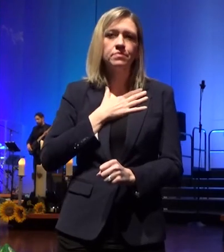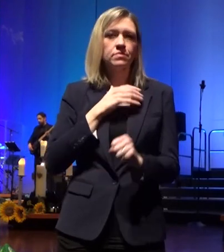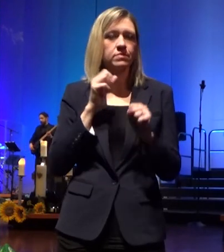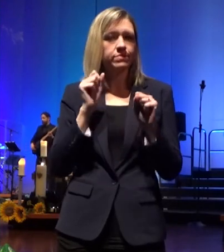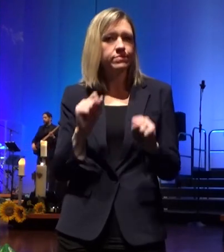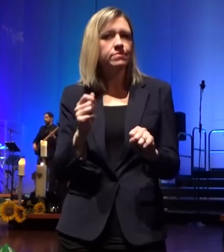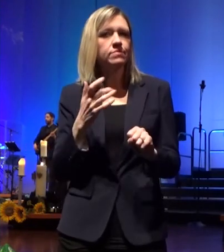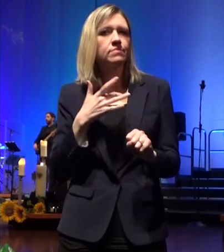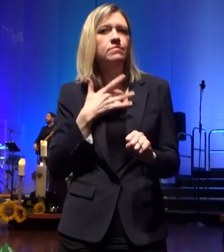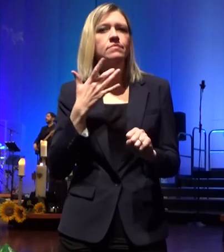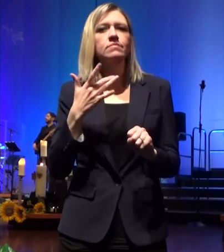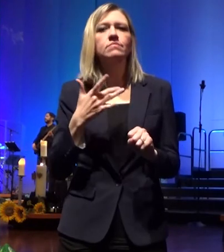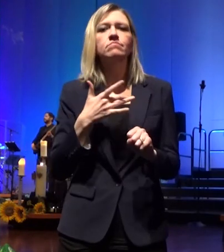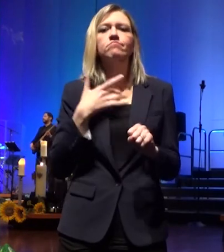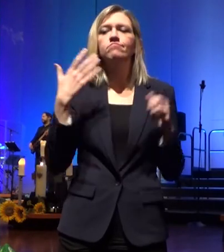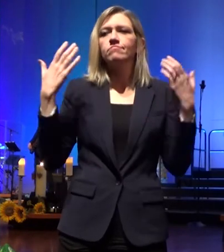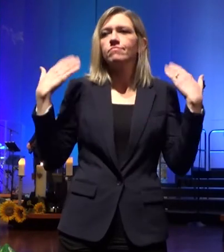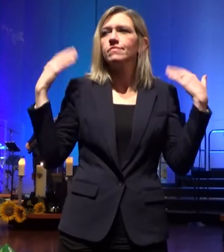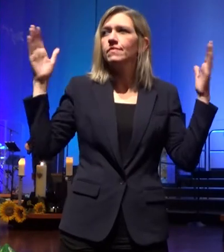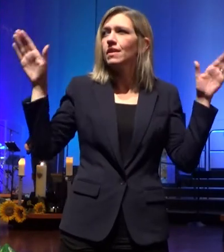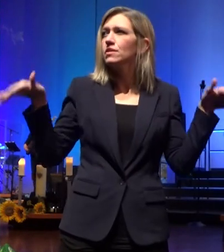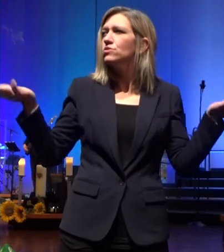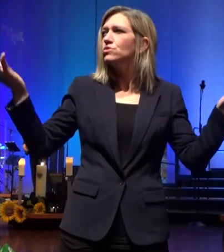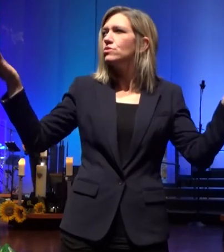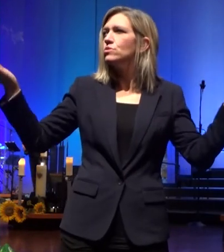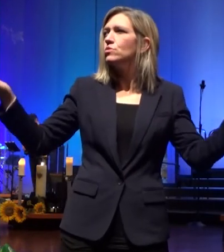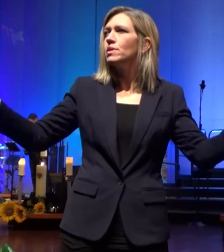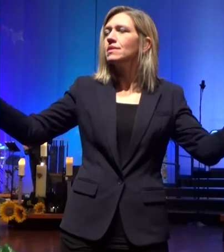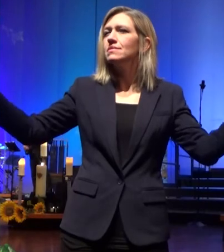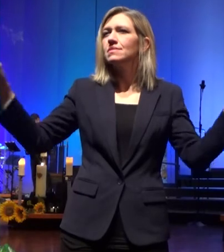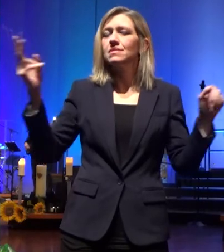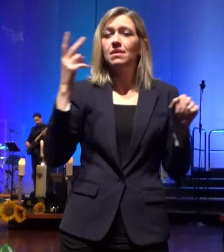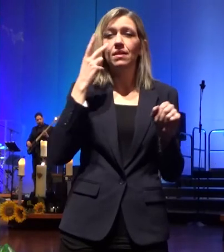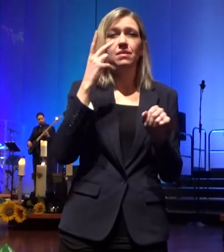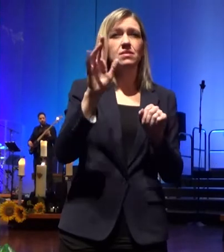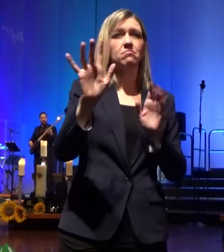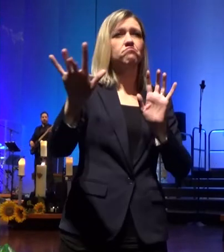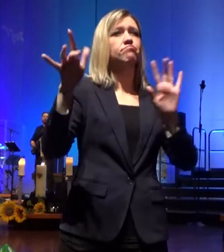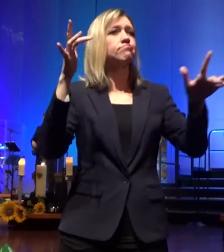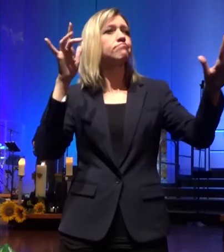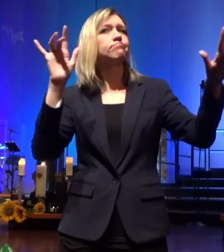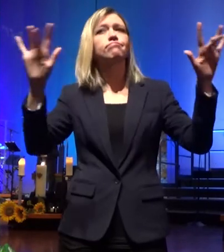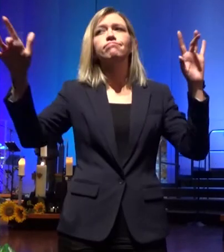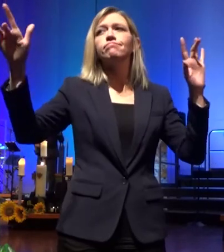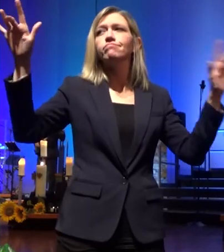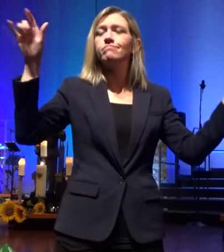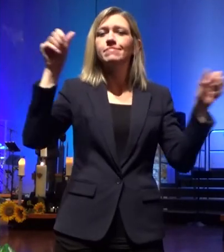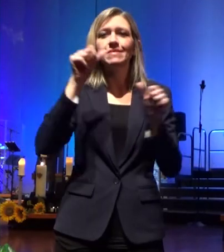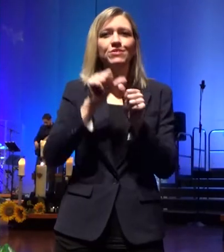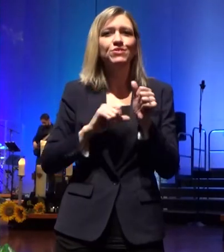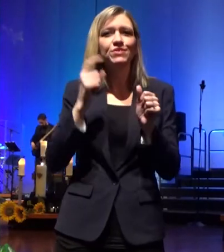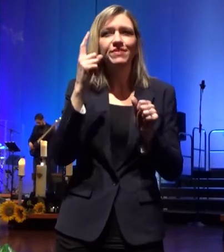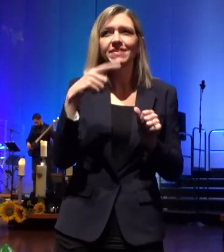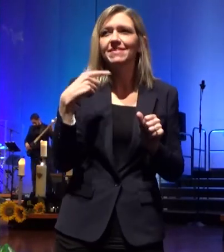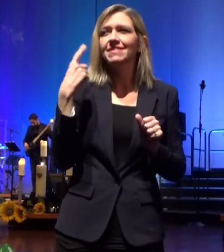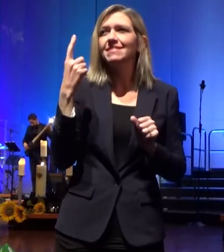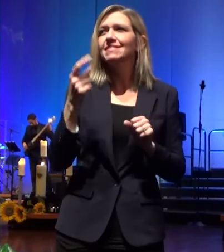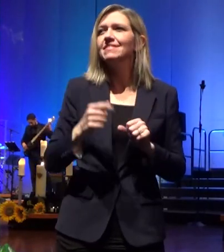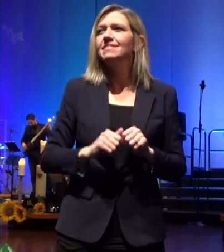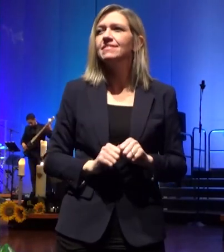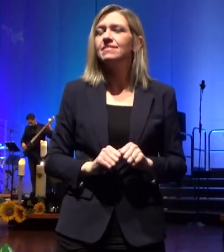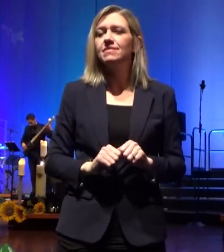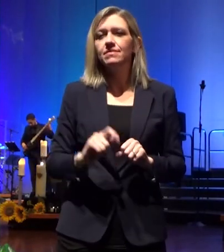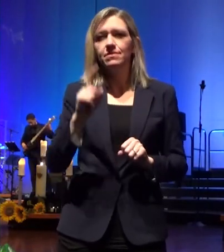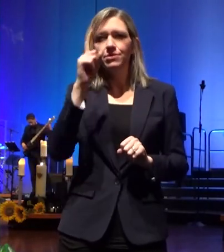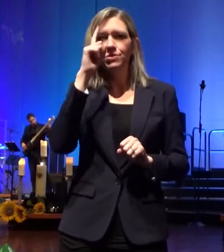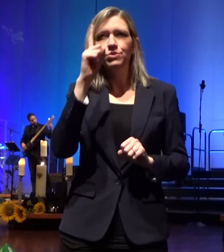grace. I can hear the brush of angel wings. I see glory on each face.